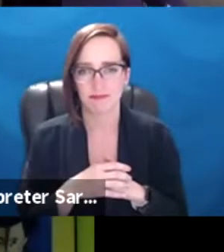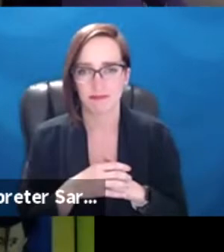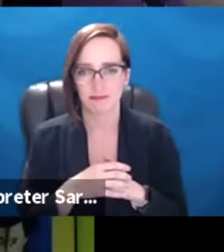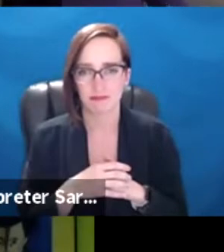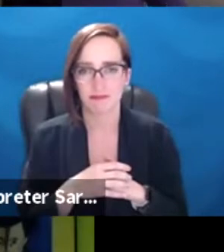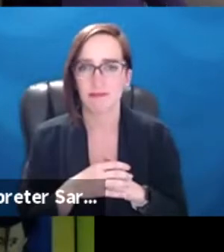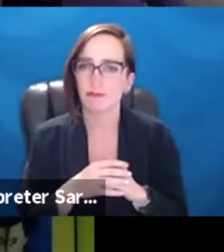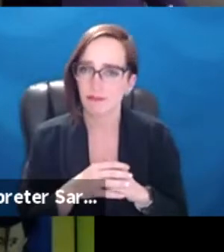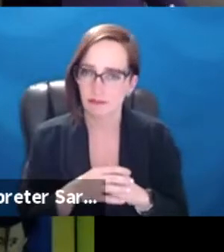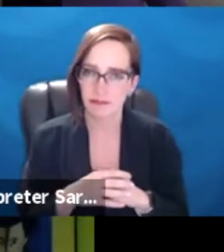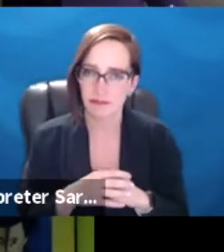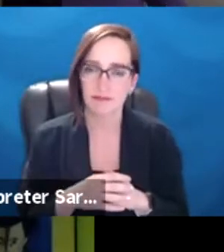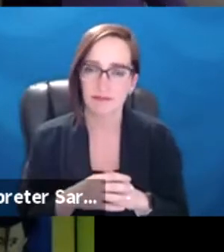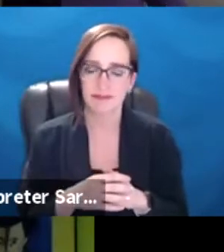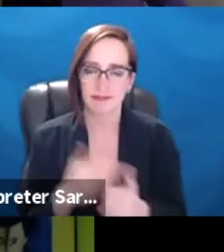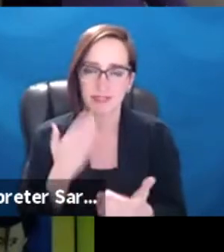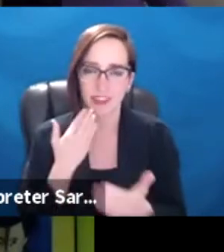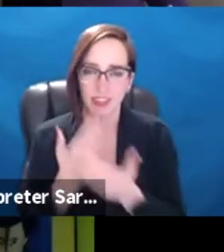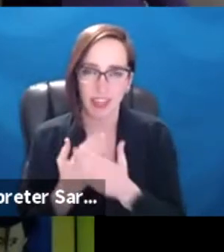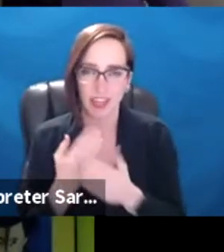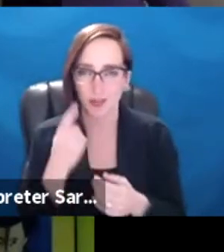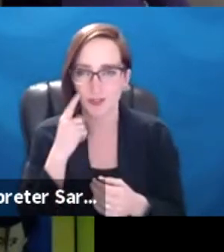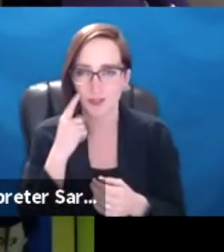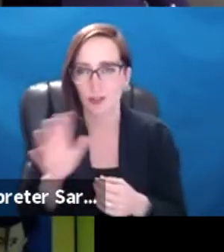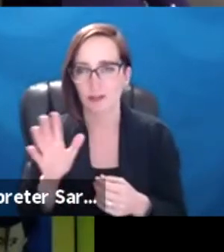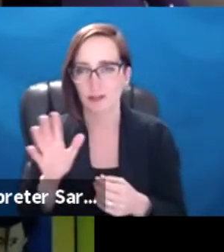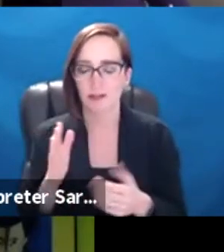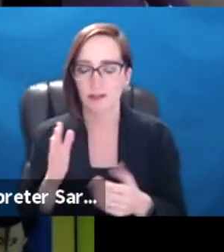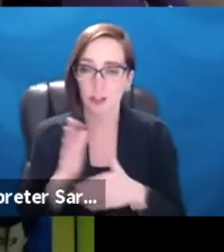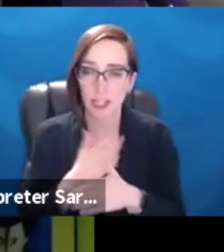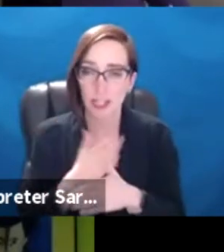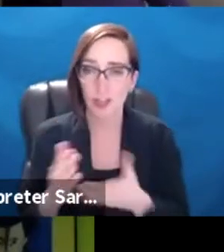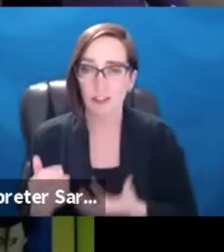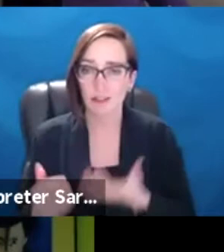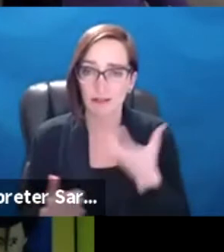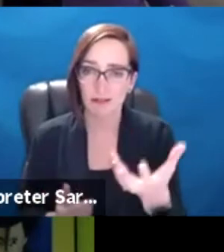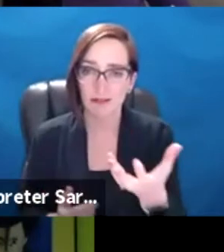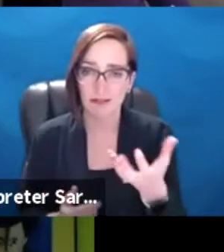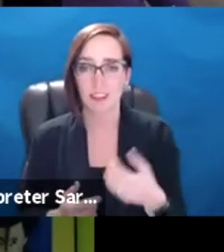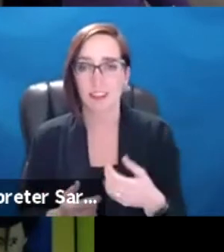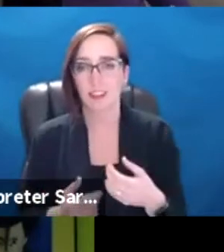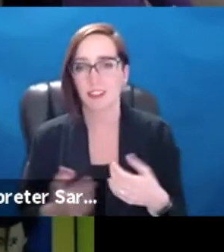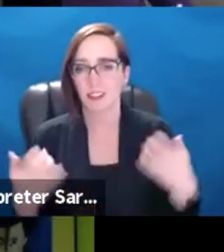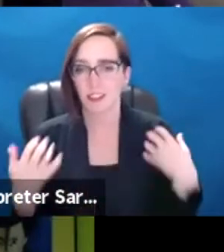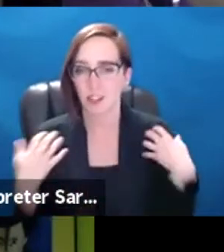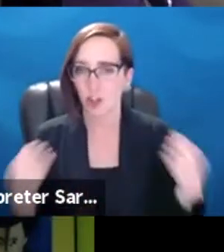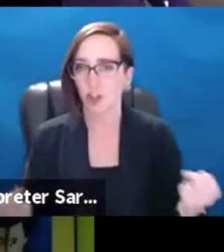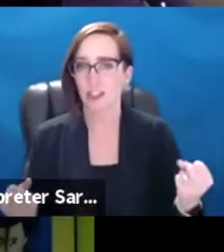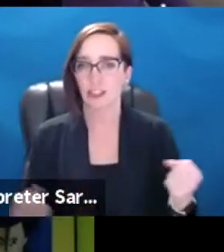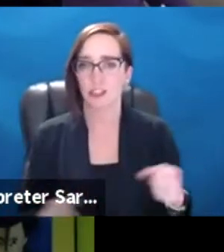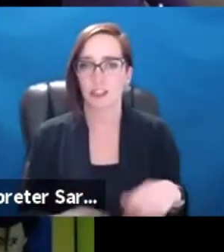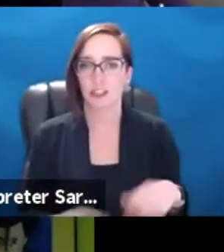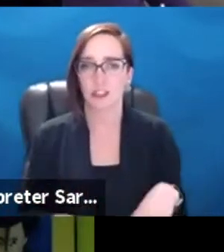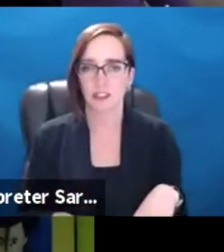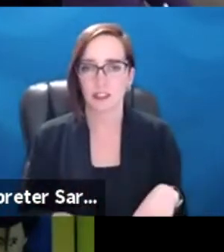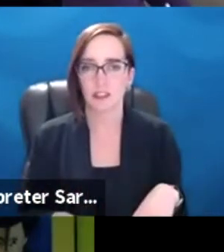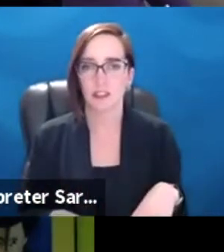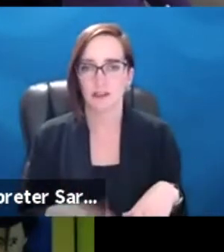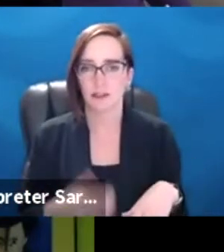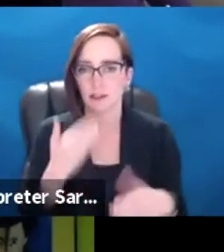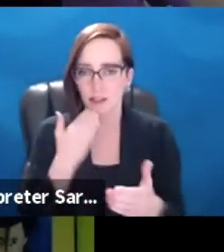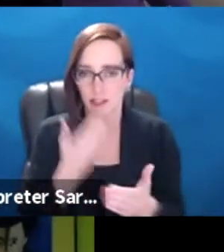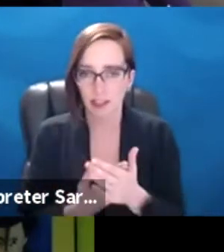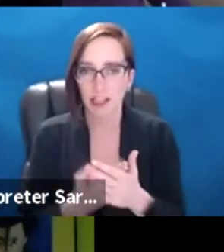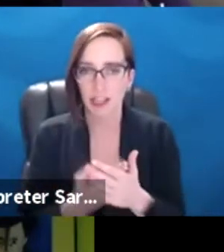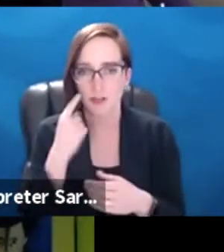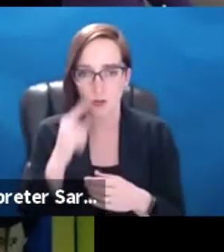Thank you for your voices. Thank you for your courage. Thank you for what we are co-creating here, the